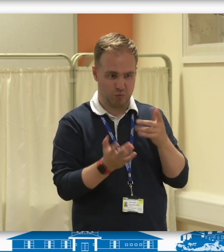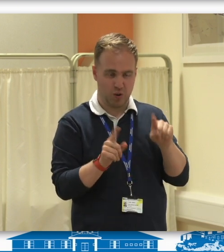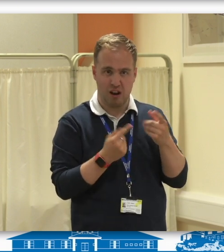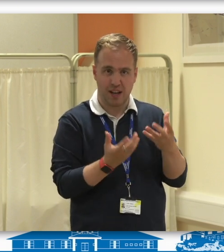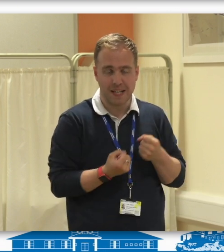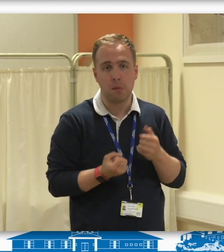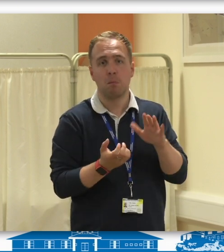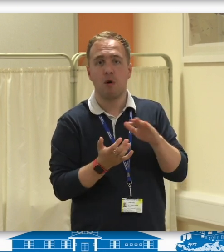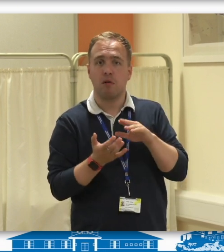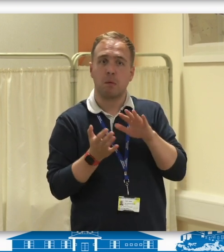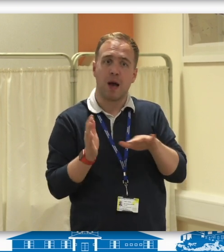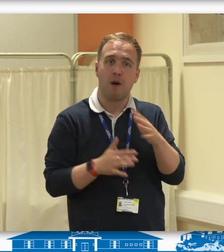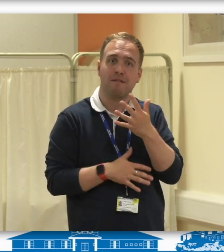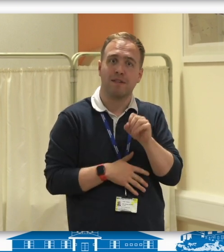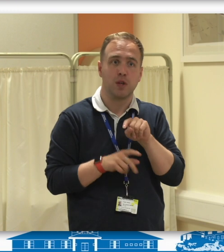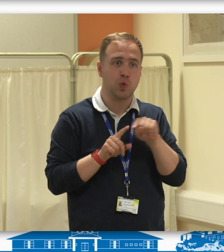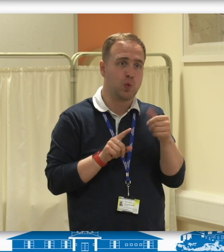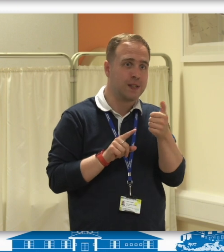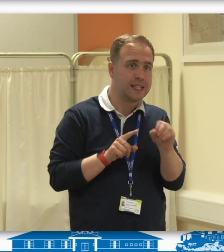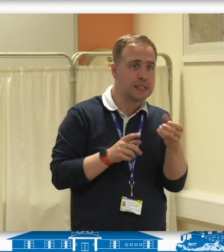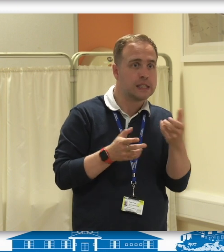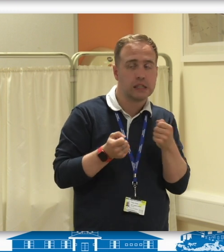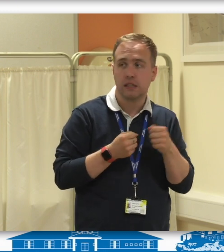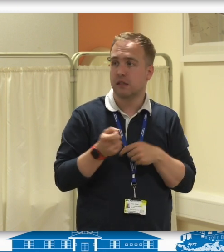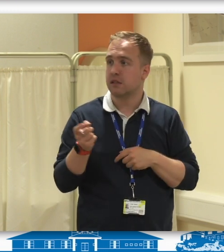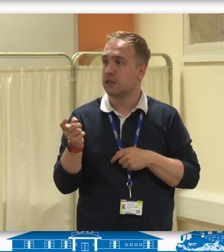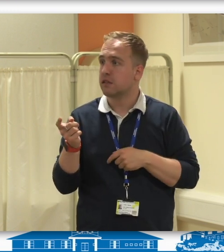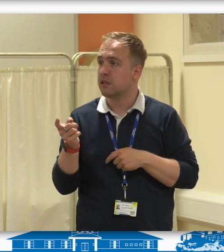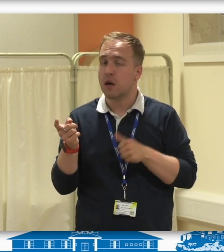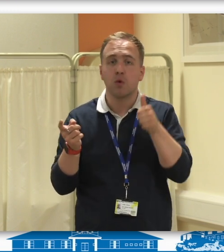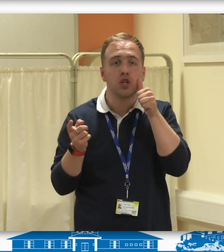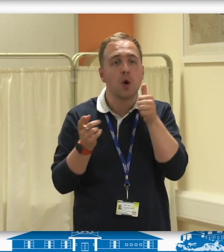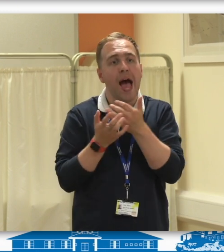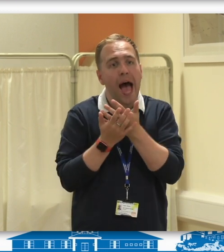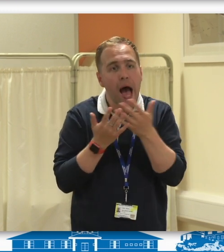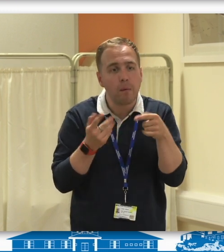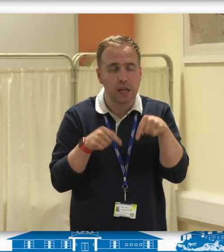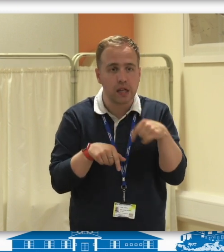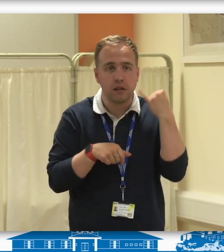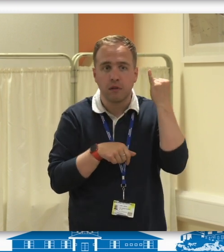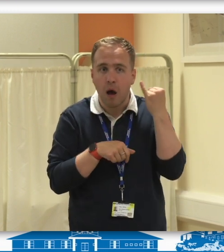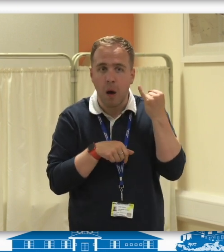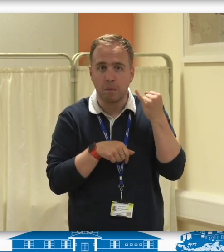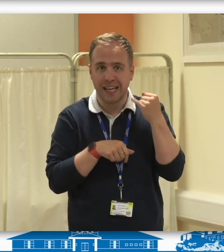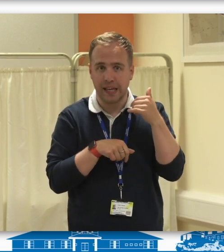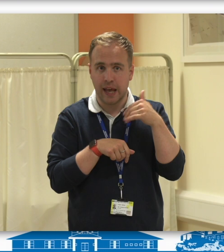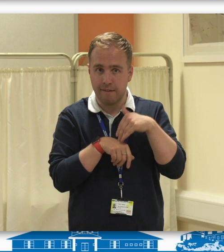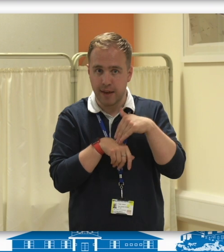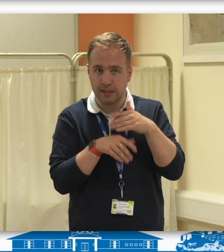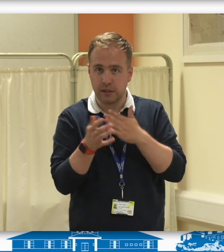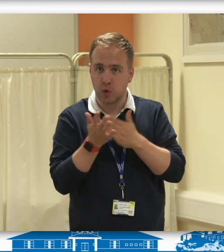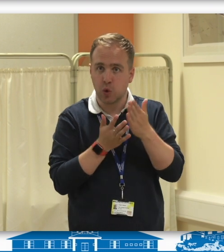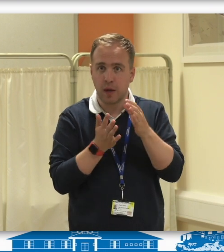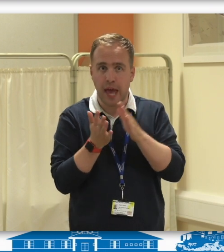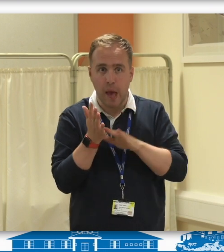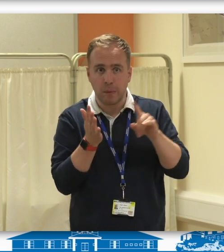a month. Okay, I just wondered if we could get a bit of an idea, actually, how many people in Derby are affected by ME. Have